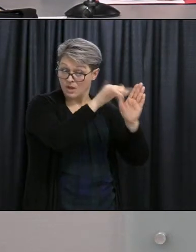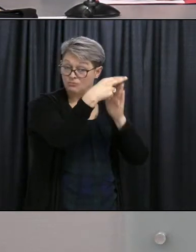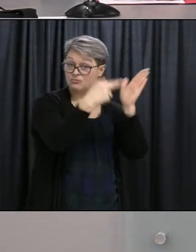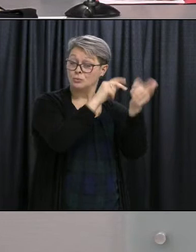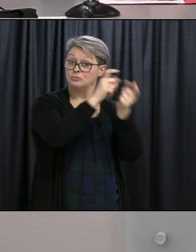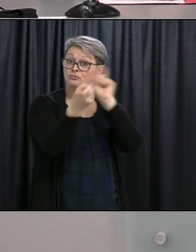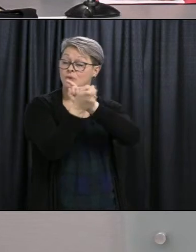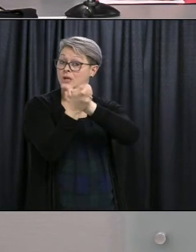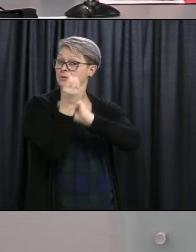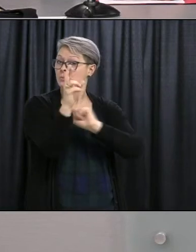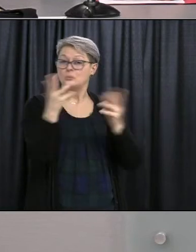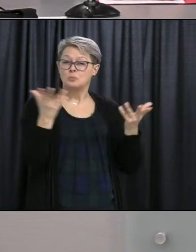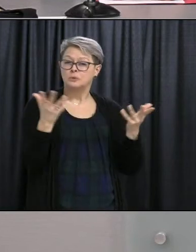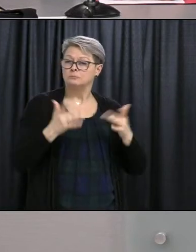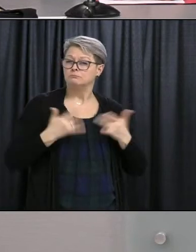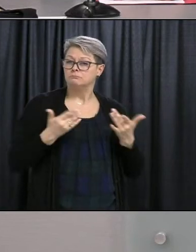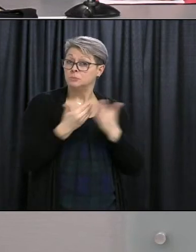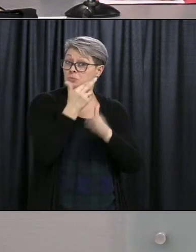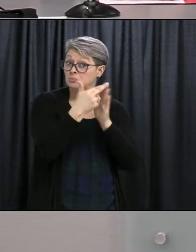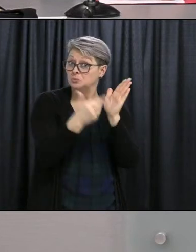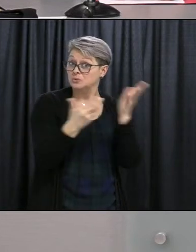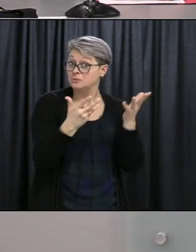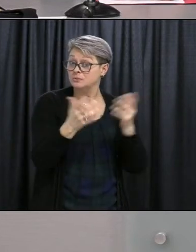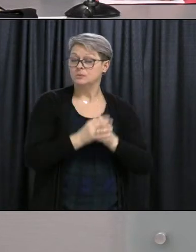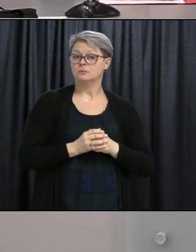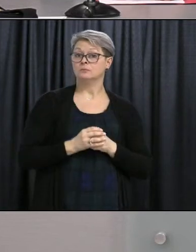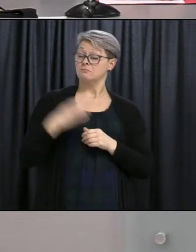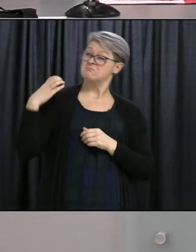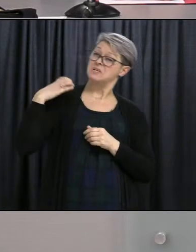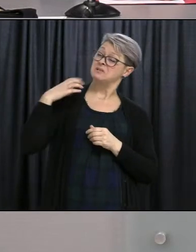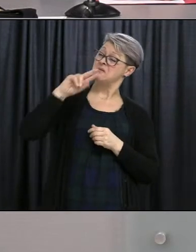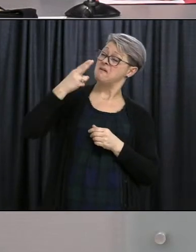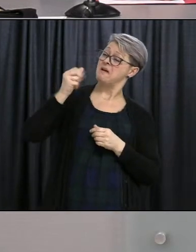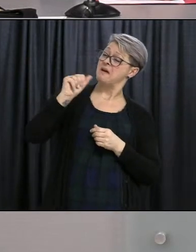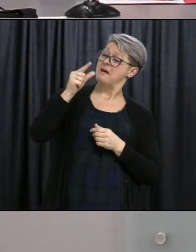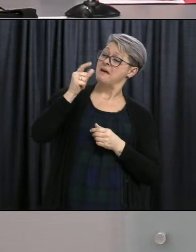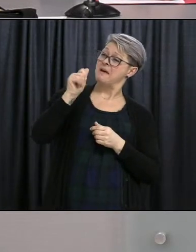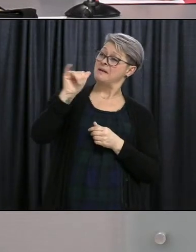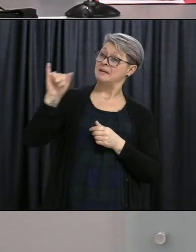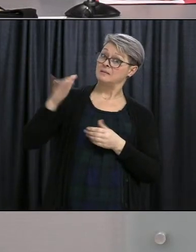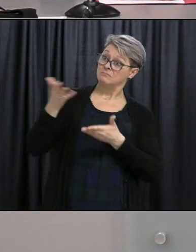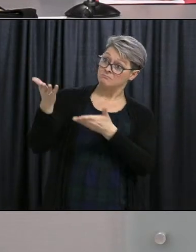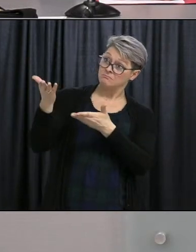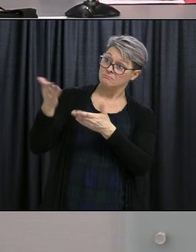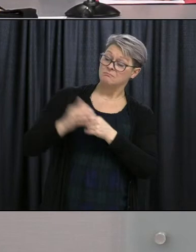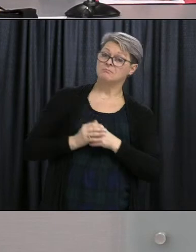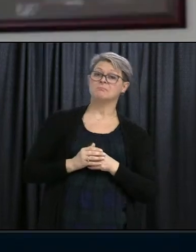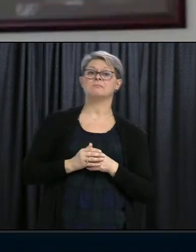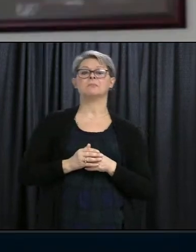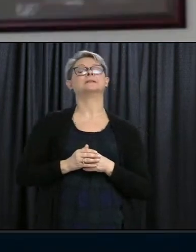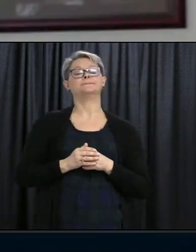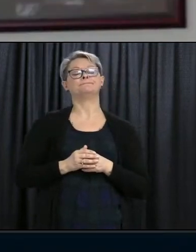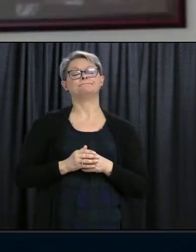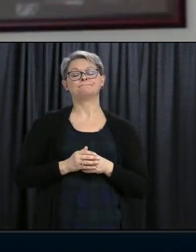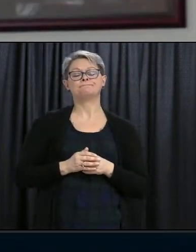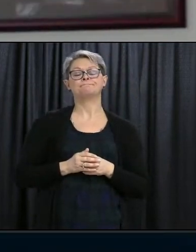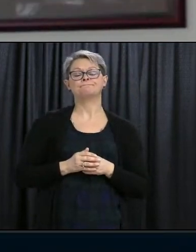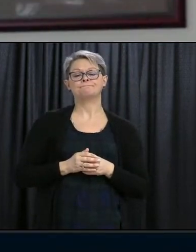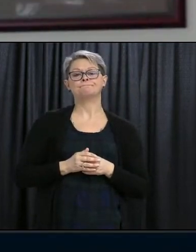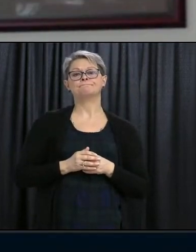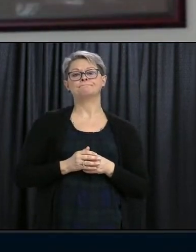can you update us on that? Minister, probably best directed towards you. Yeah, certainly. There